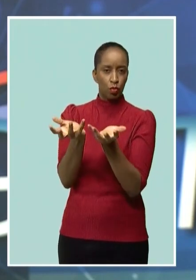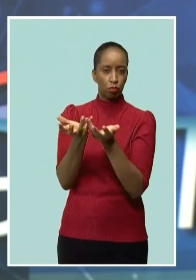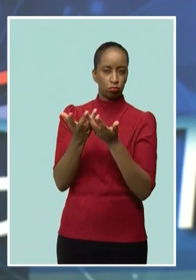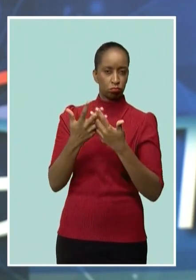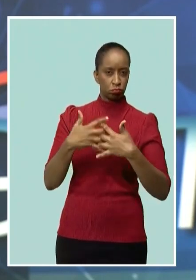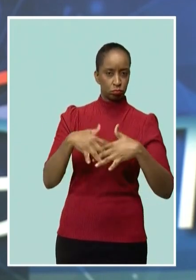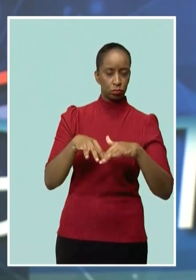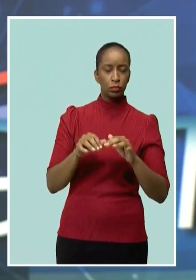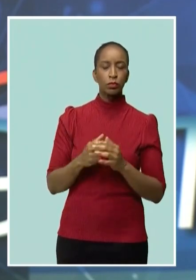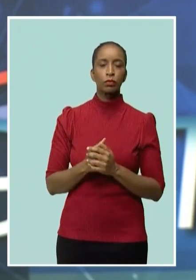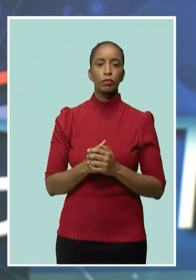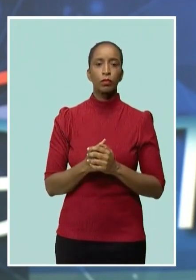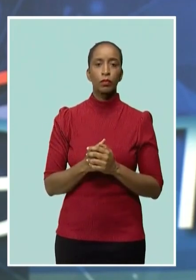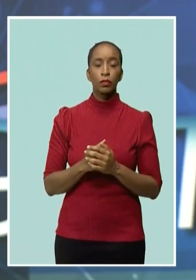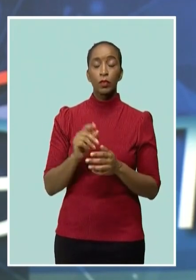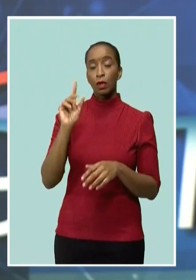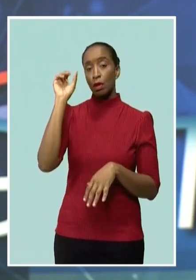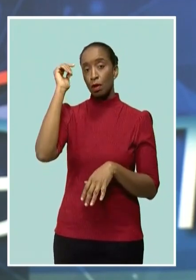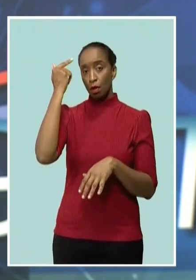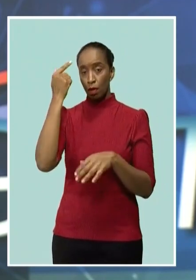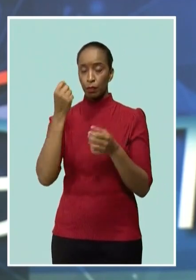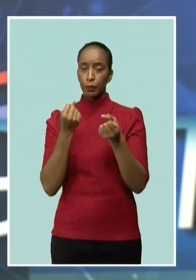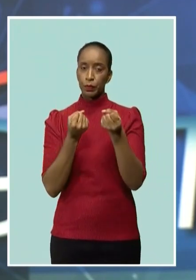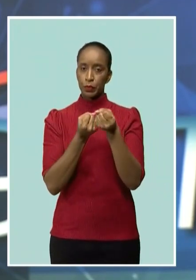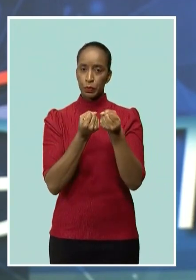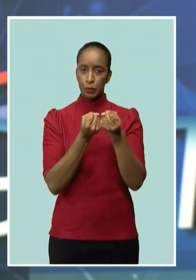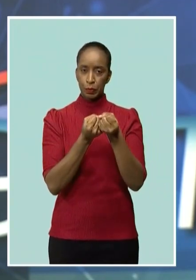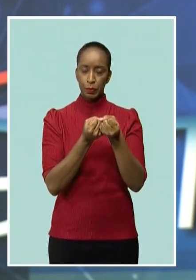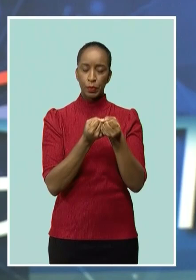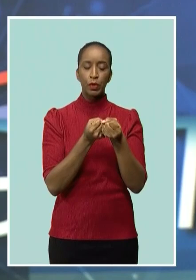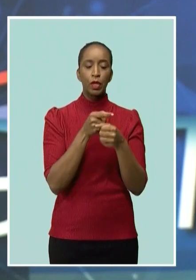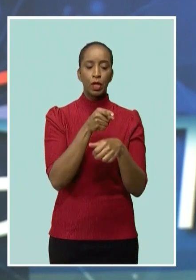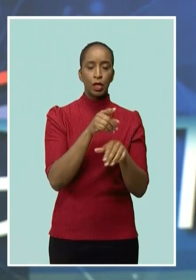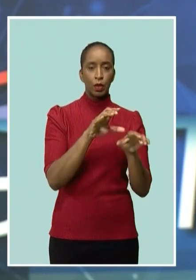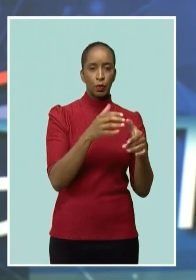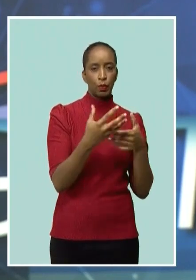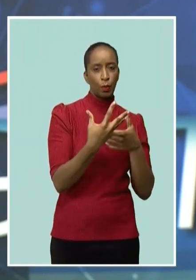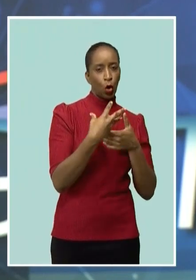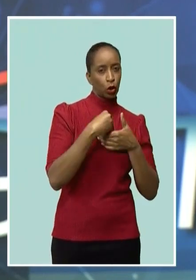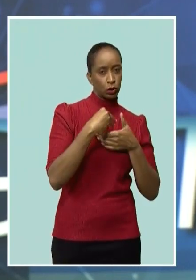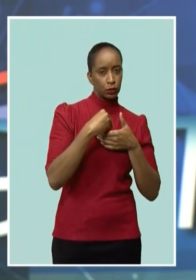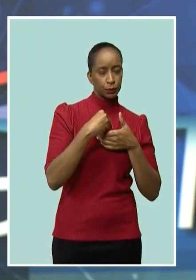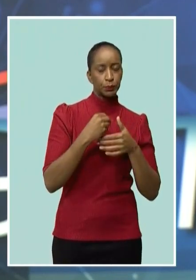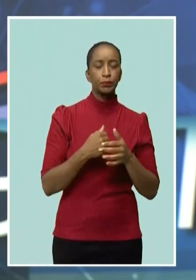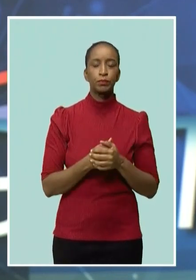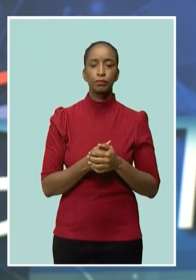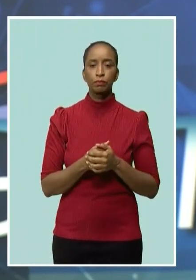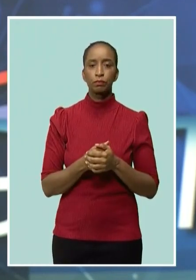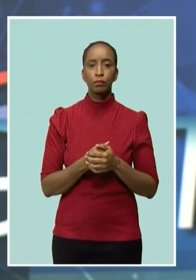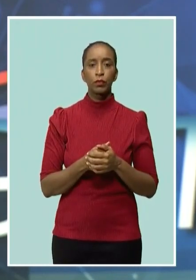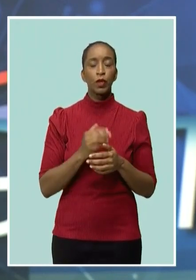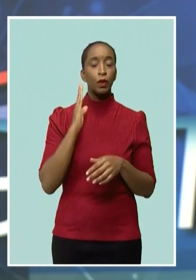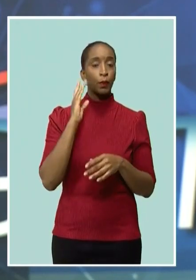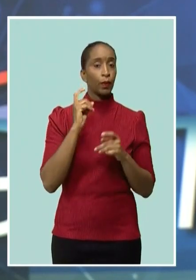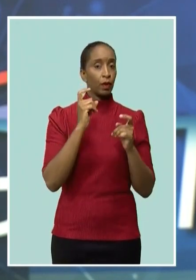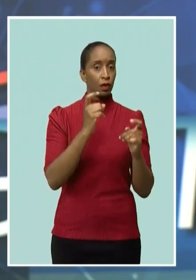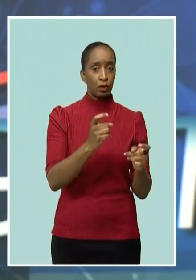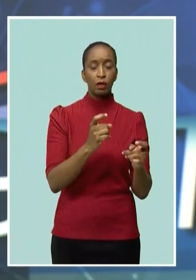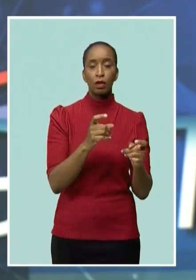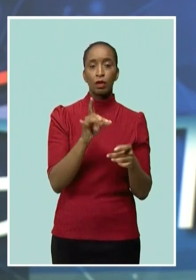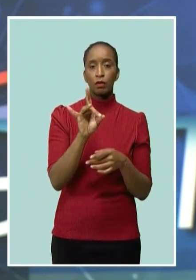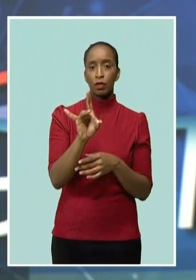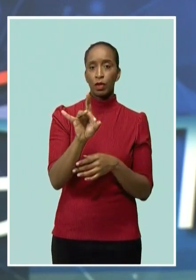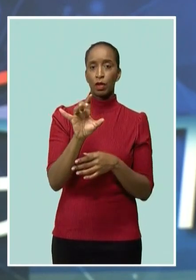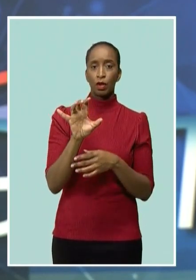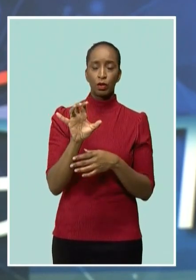significant contribution to an important program offered by the Autism Association of Barbados. It is providing some 836.5